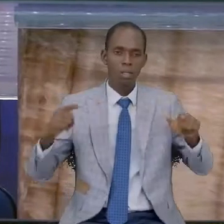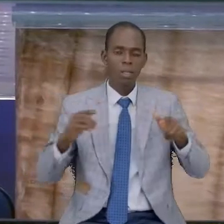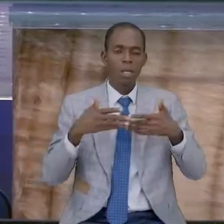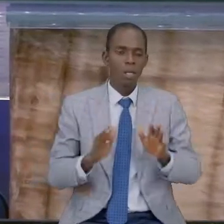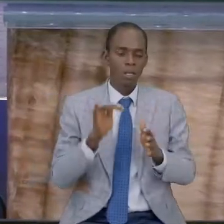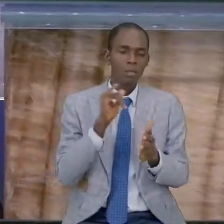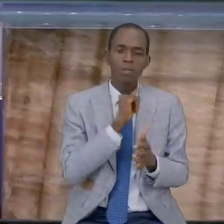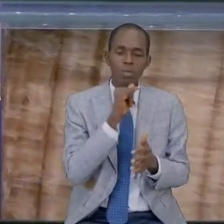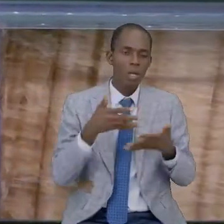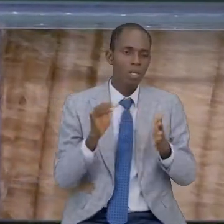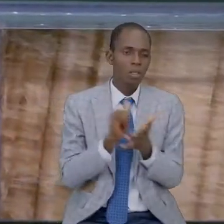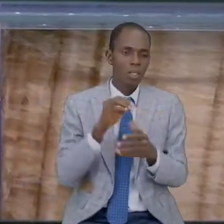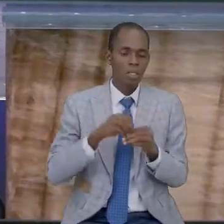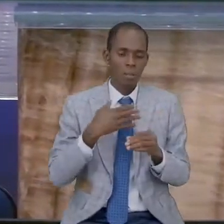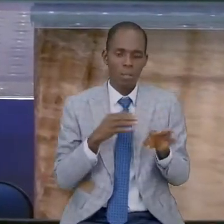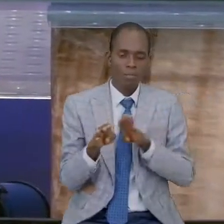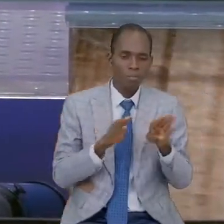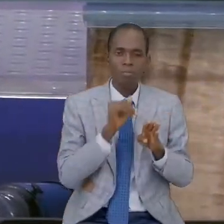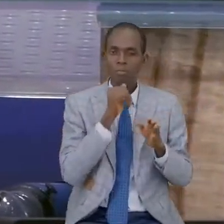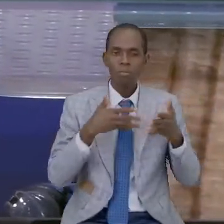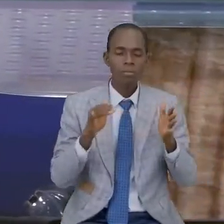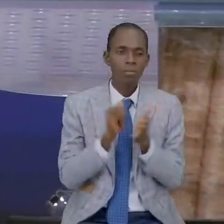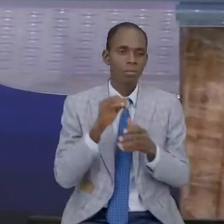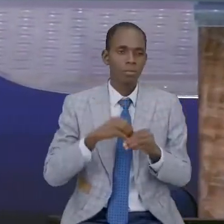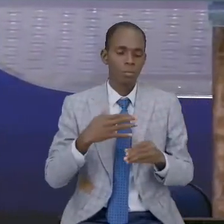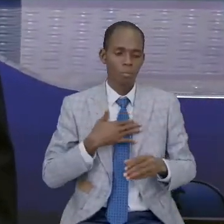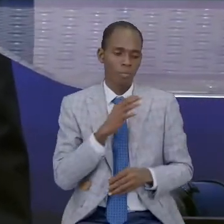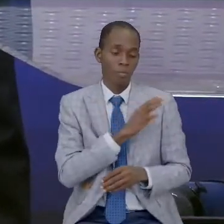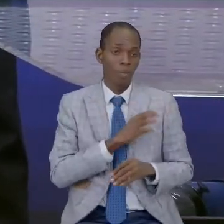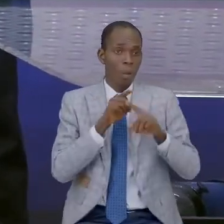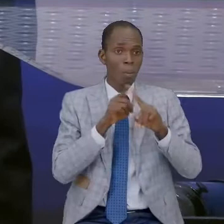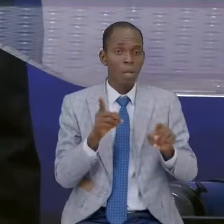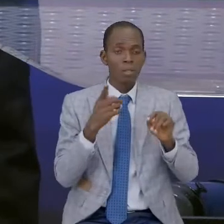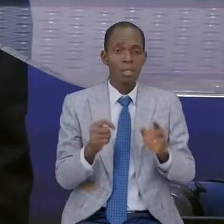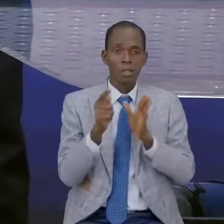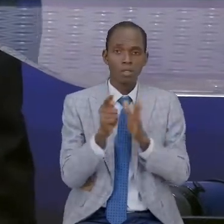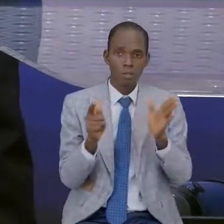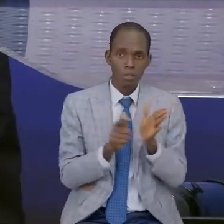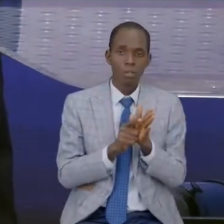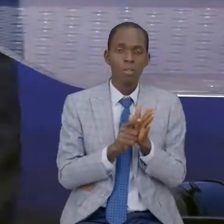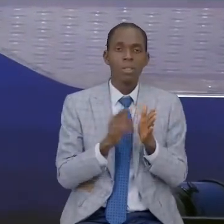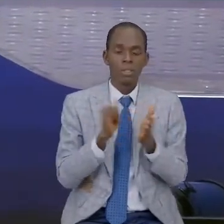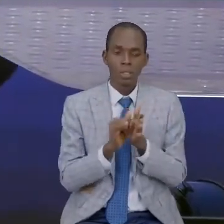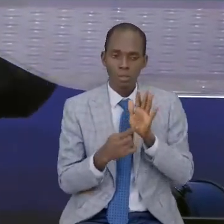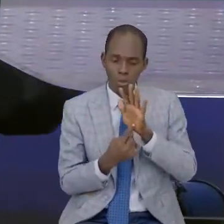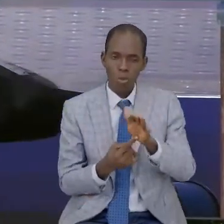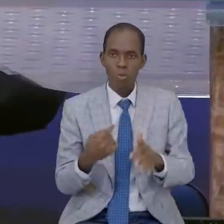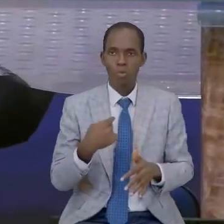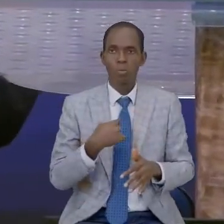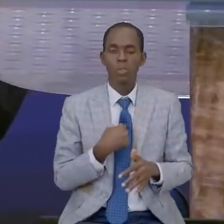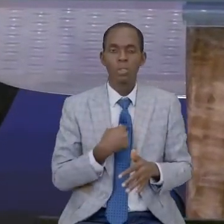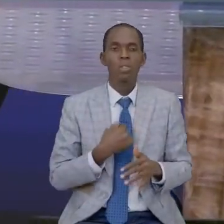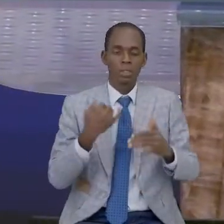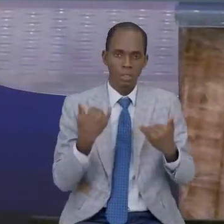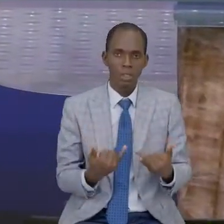my behavior. I'll not allow that in my character. But the law that showed me this is wrong did not give me